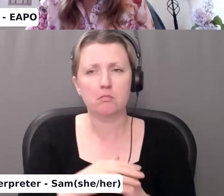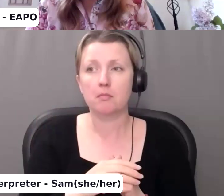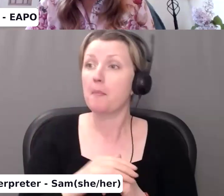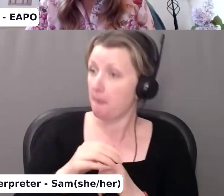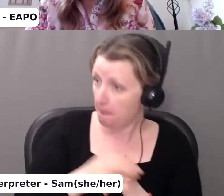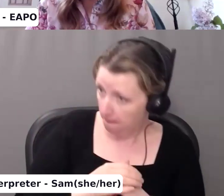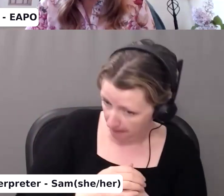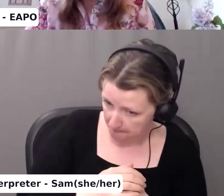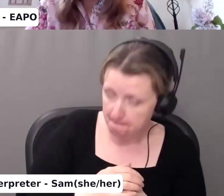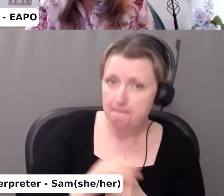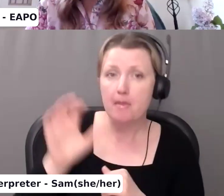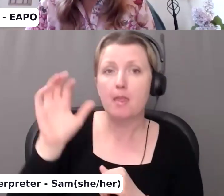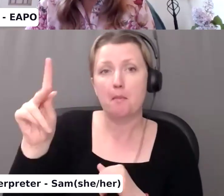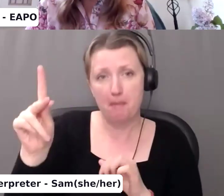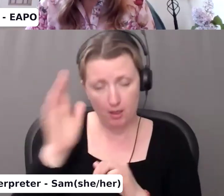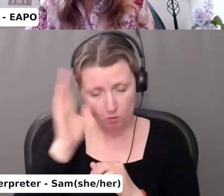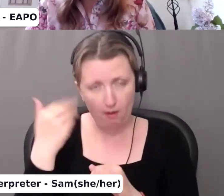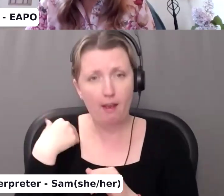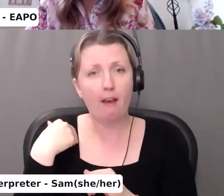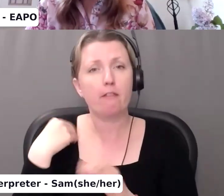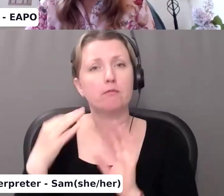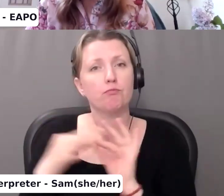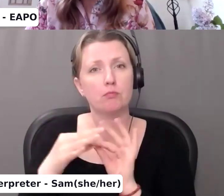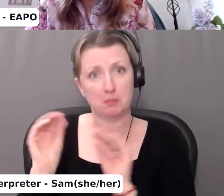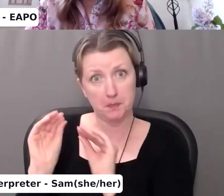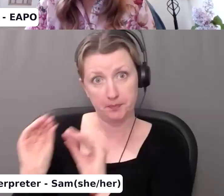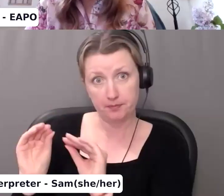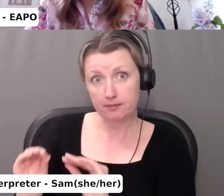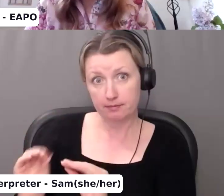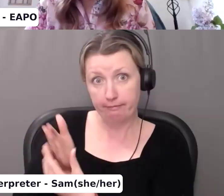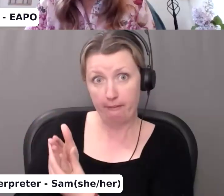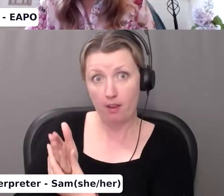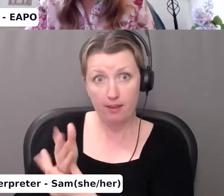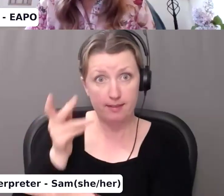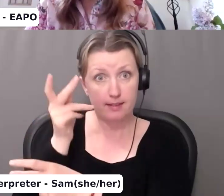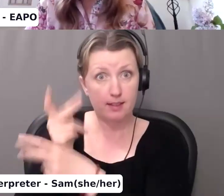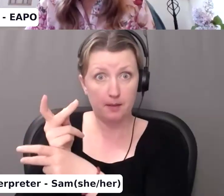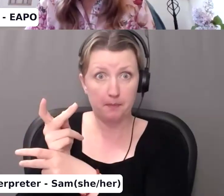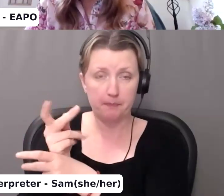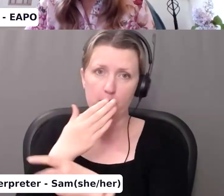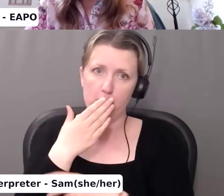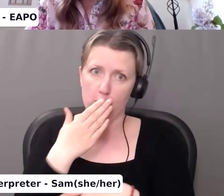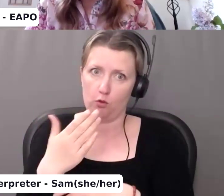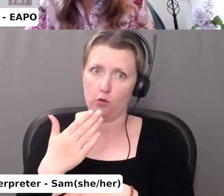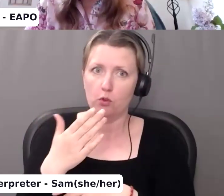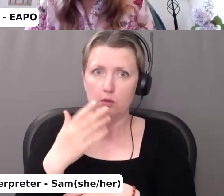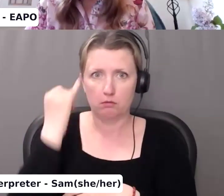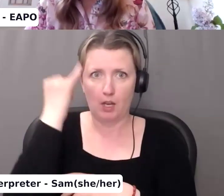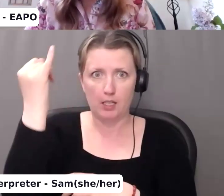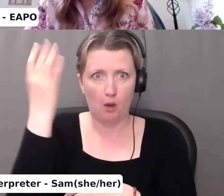have notes on file. That's actually, it's a good practice certainly for banks, and a lot of them do that. They'll have, especially if they have